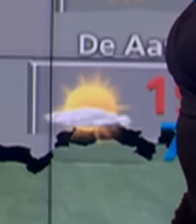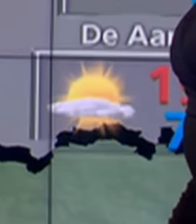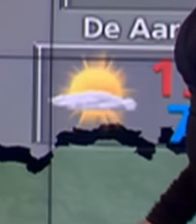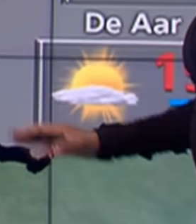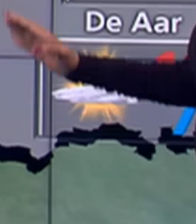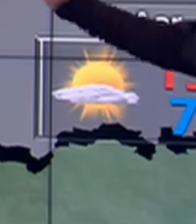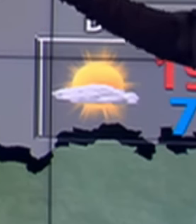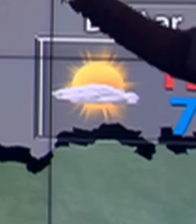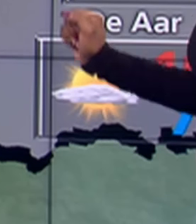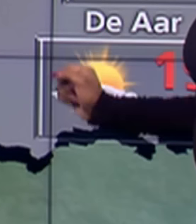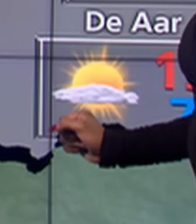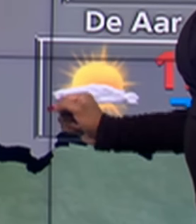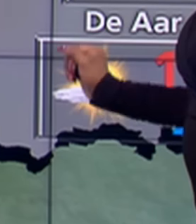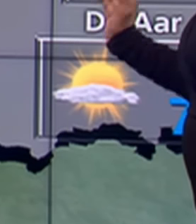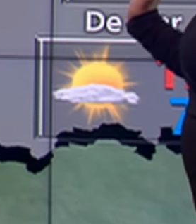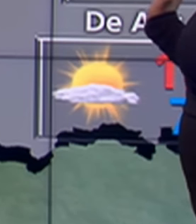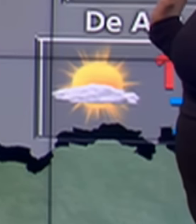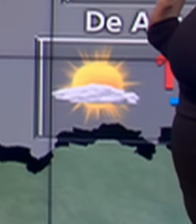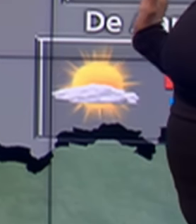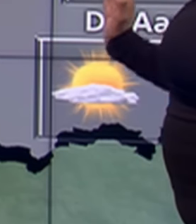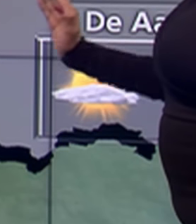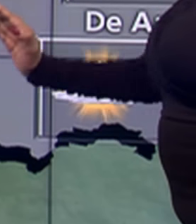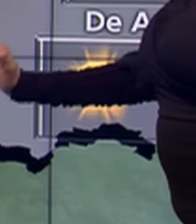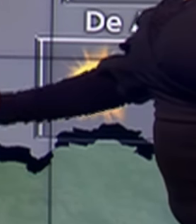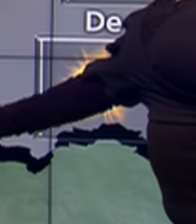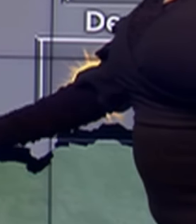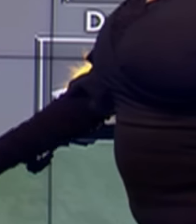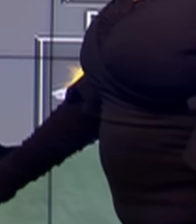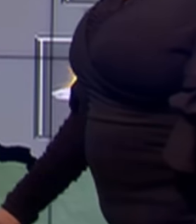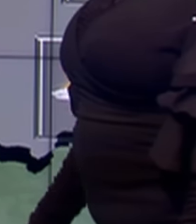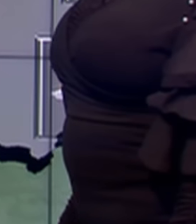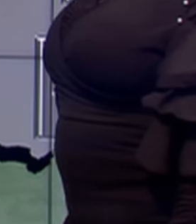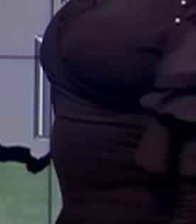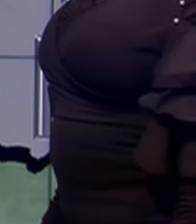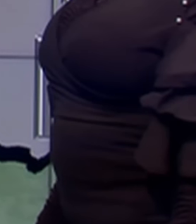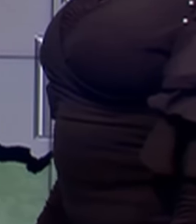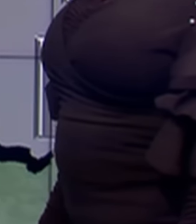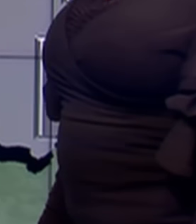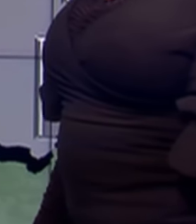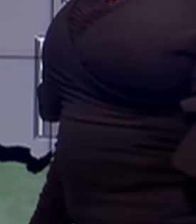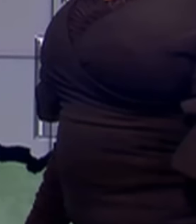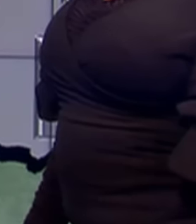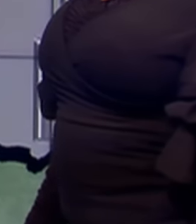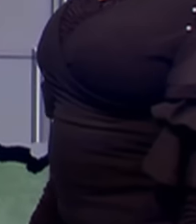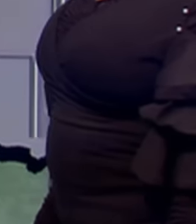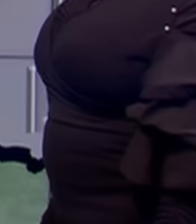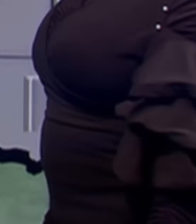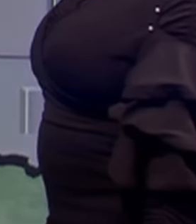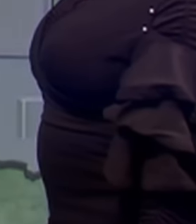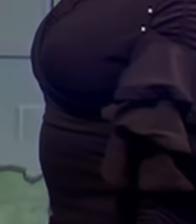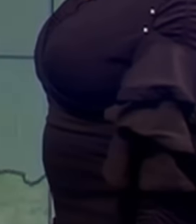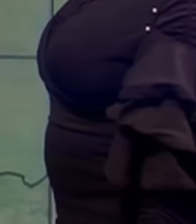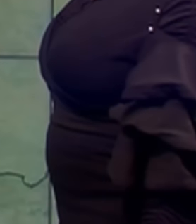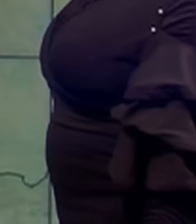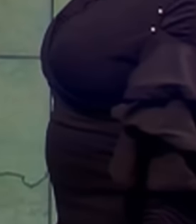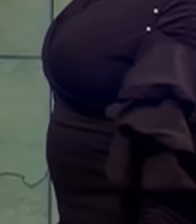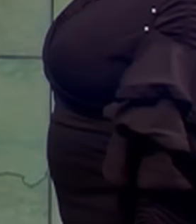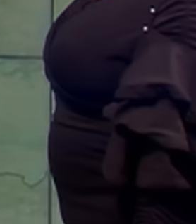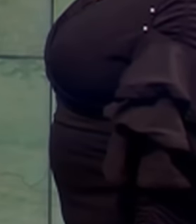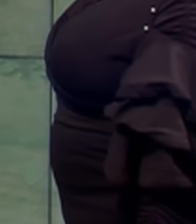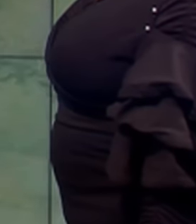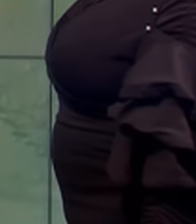tlabe go ntše go tonya Kurumane ka tše 20 re lebelela Kimberley le gona Sutherland le gona go tlabe go ntše go tonya ka tše 16 re lebelela gona wena